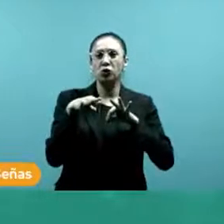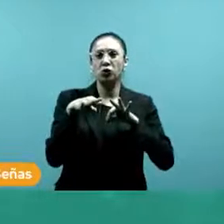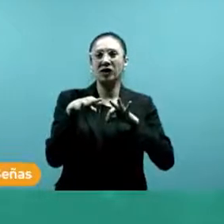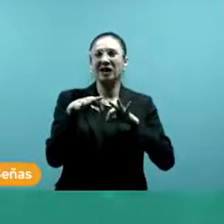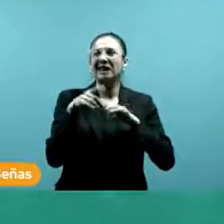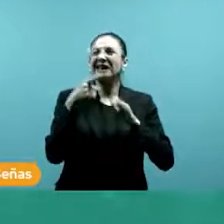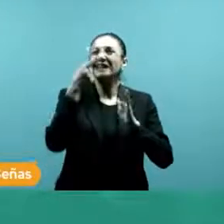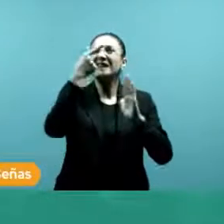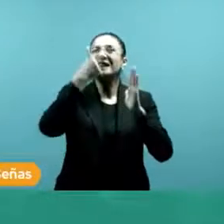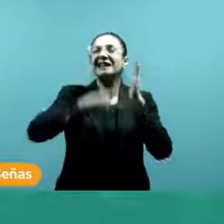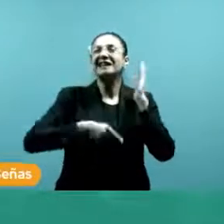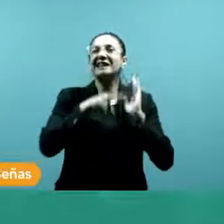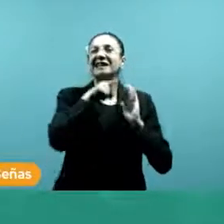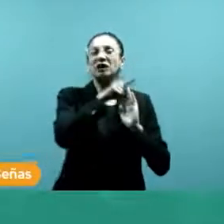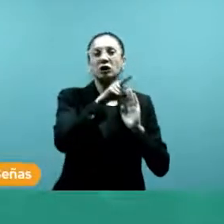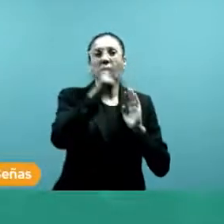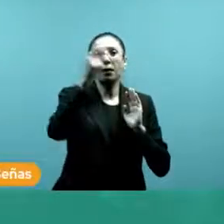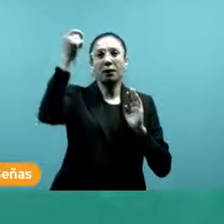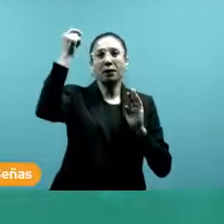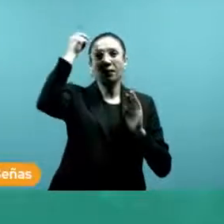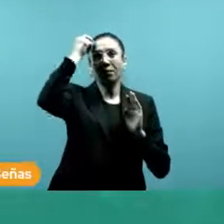Significado de la memoria.